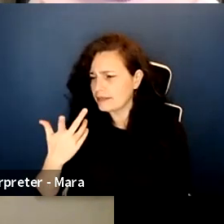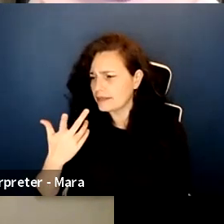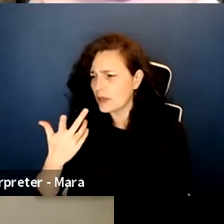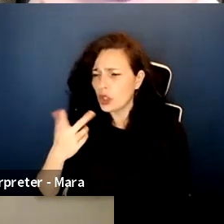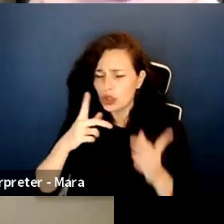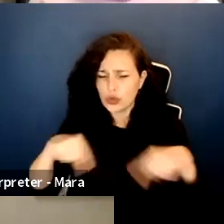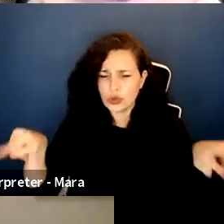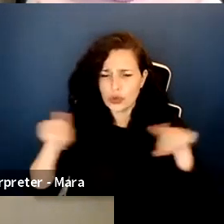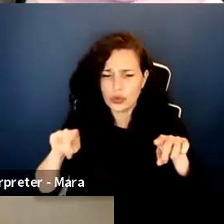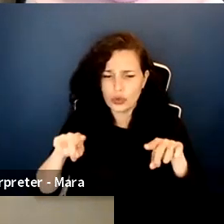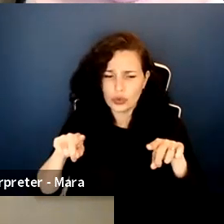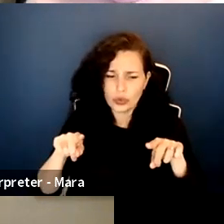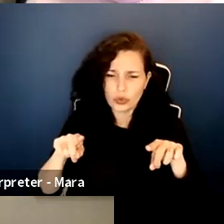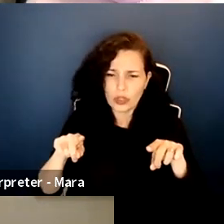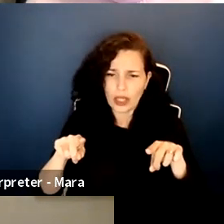calls